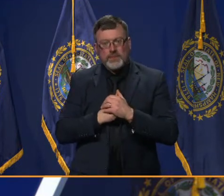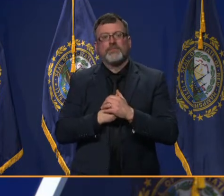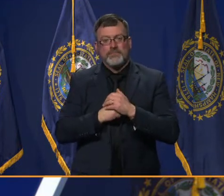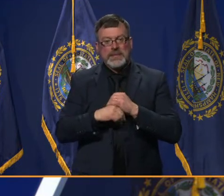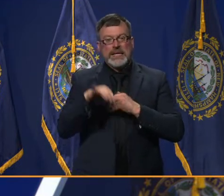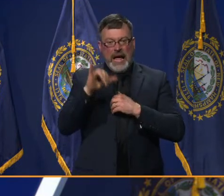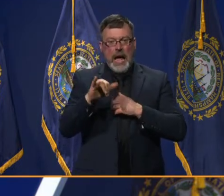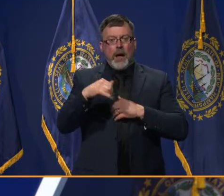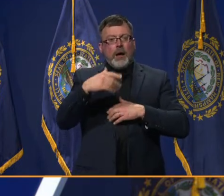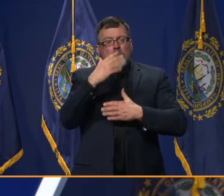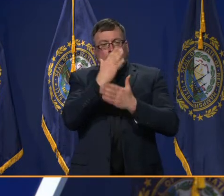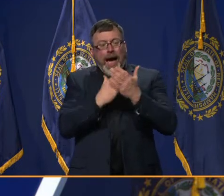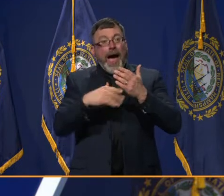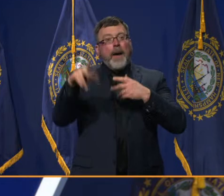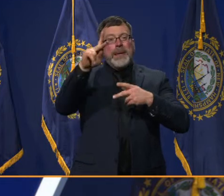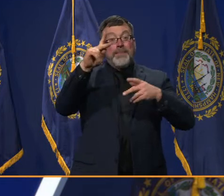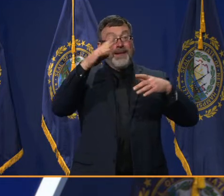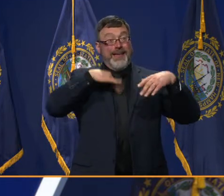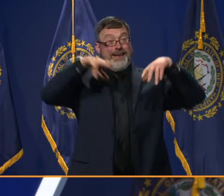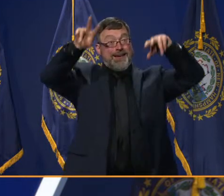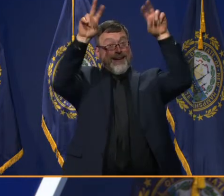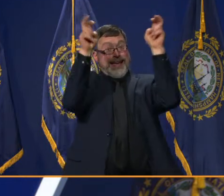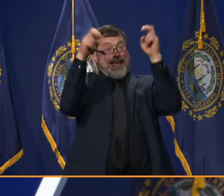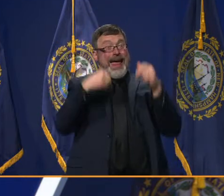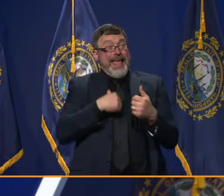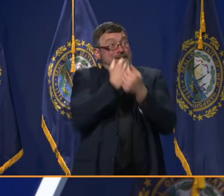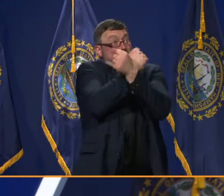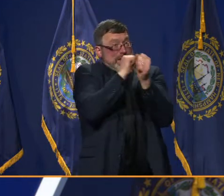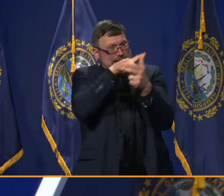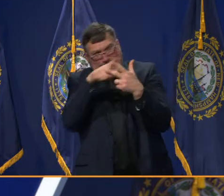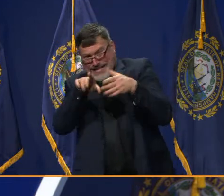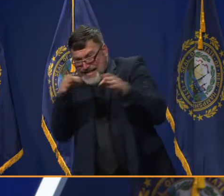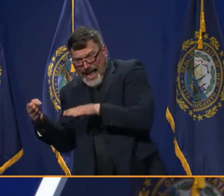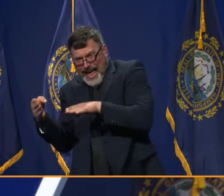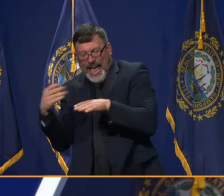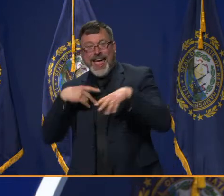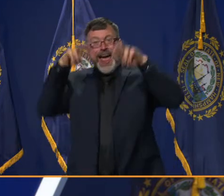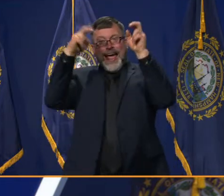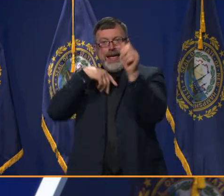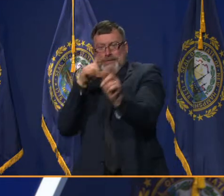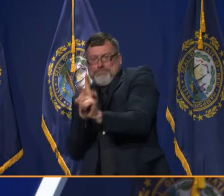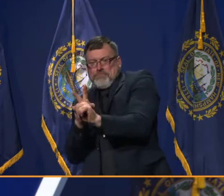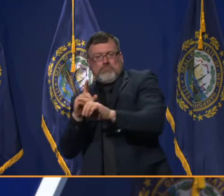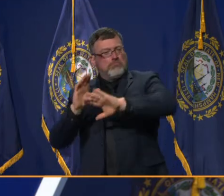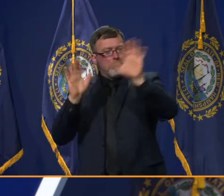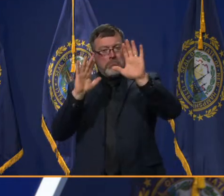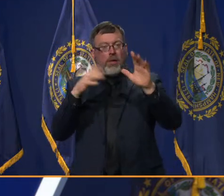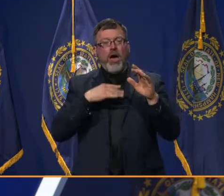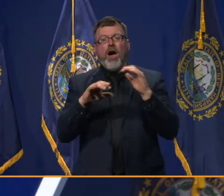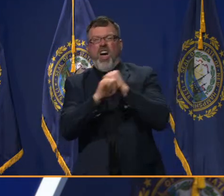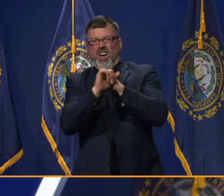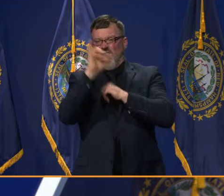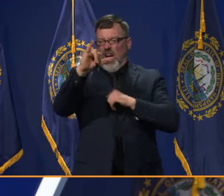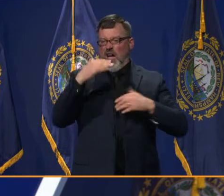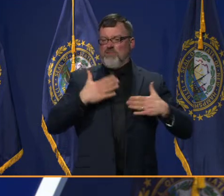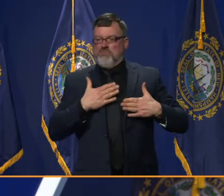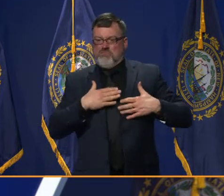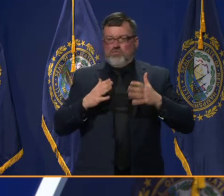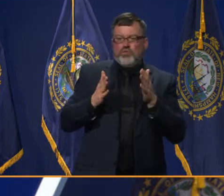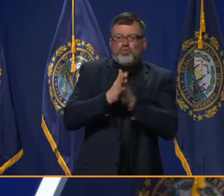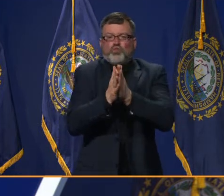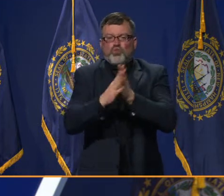motto to justify actions and promote an agenda of discord. Frankly, they use it to defend their unwillingness to